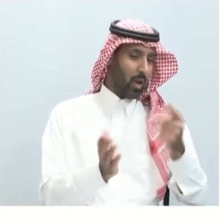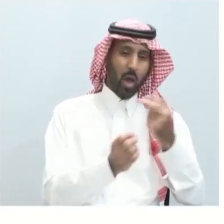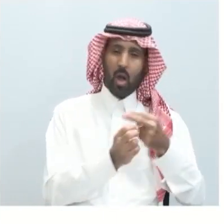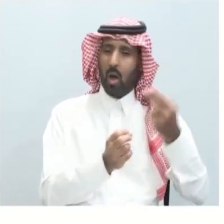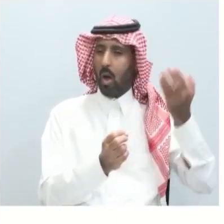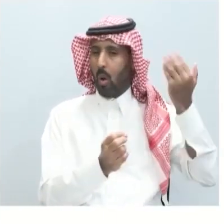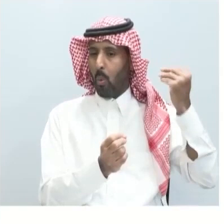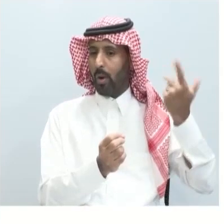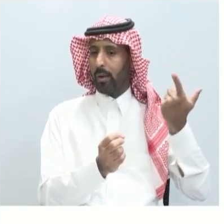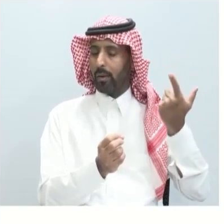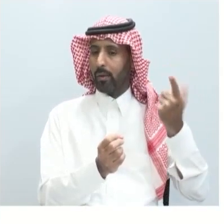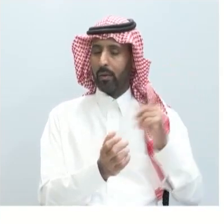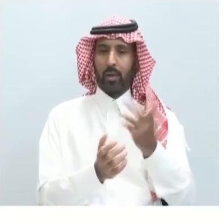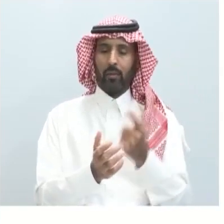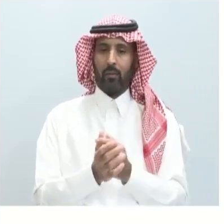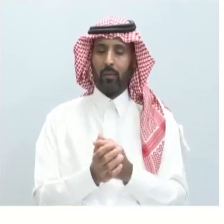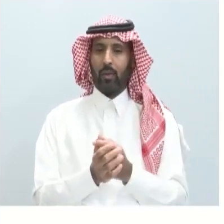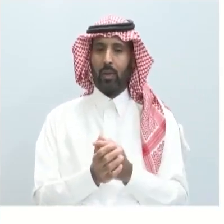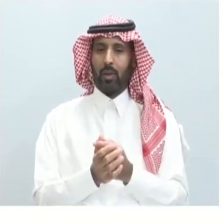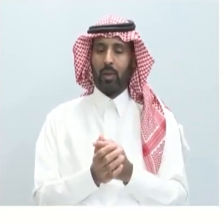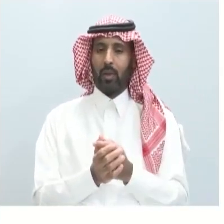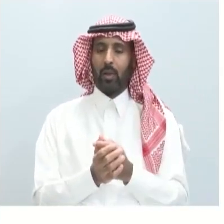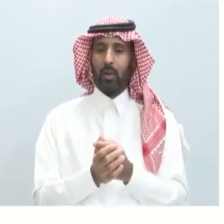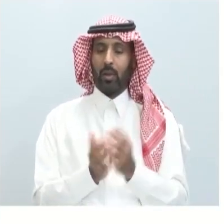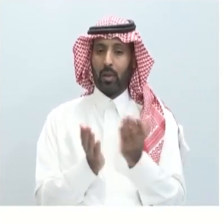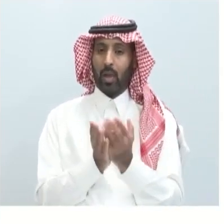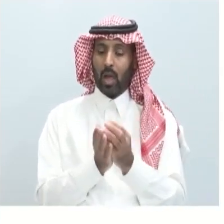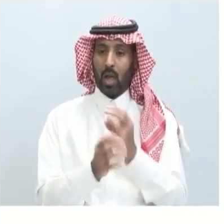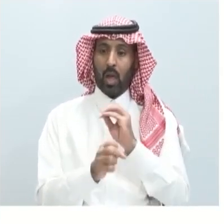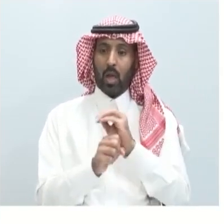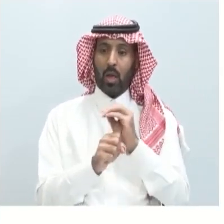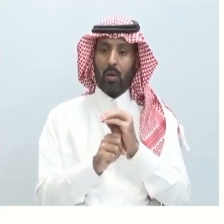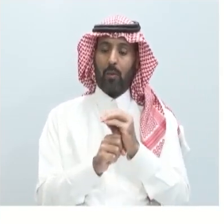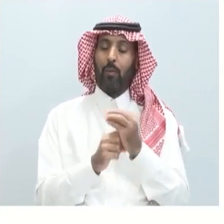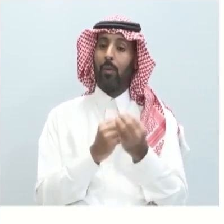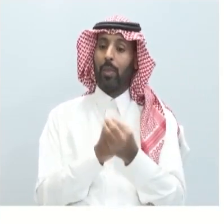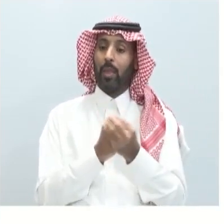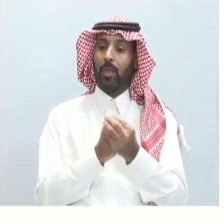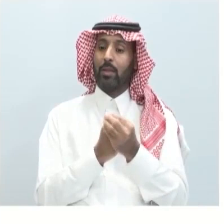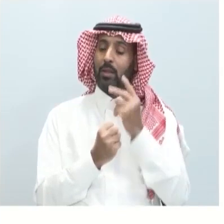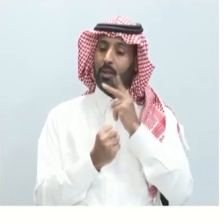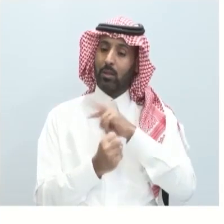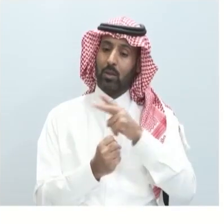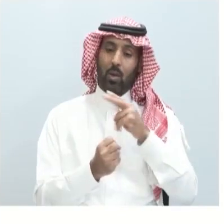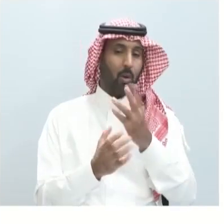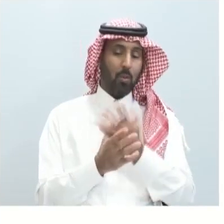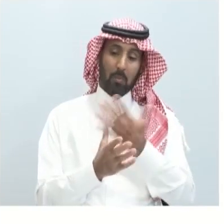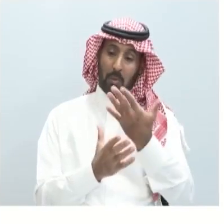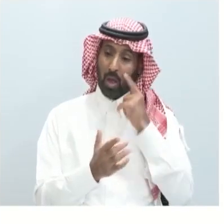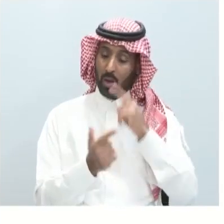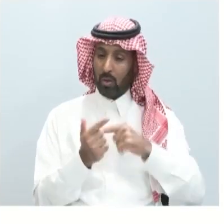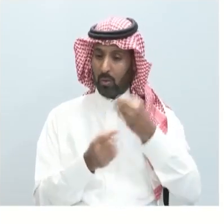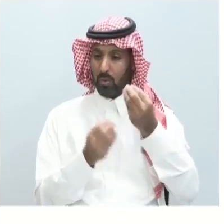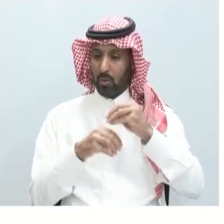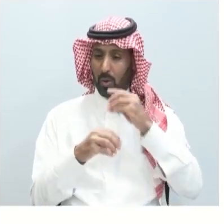the past? So the correct answer here is the educational system will be updated to provide